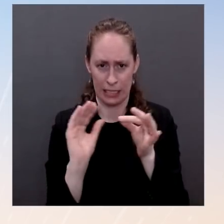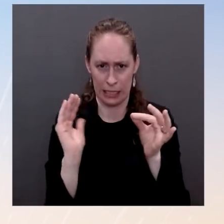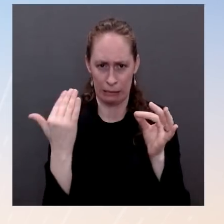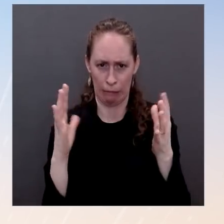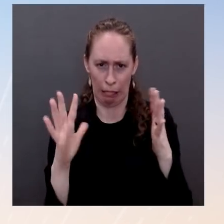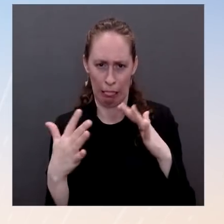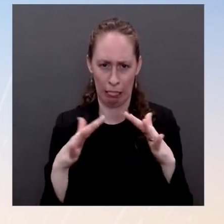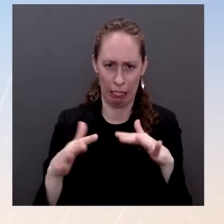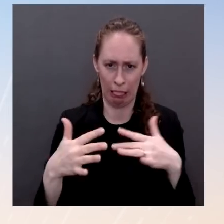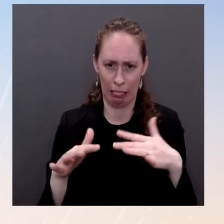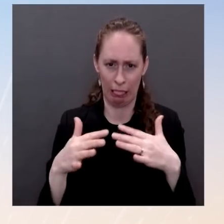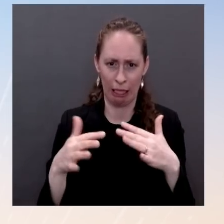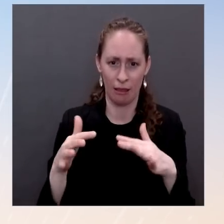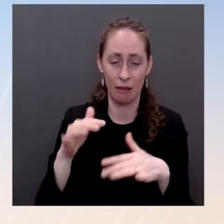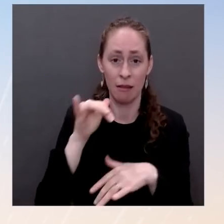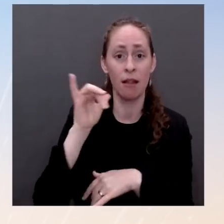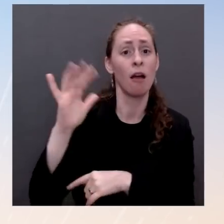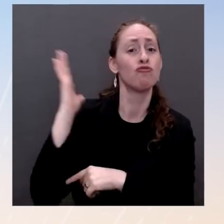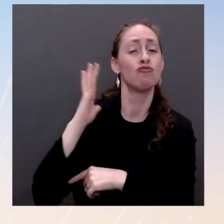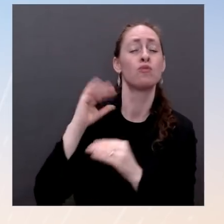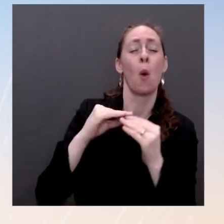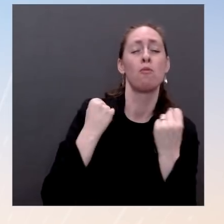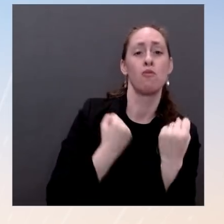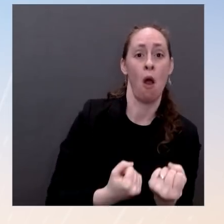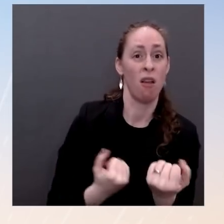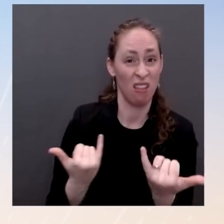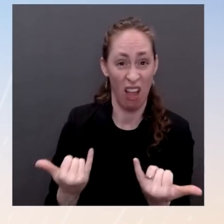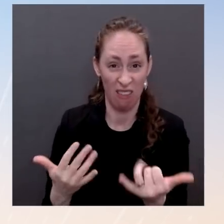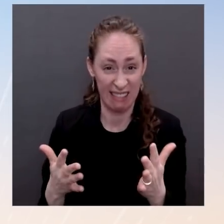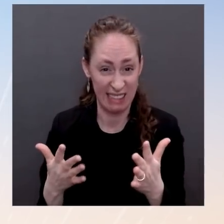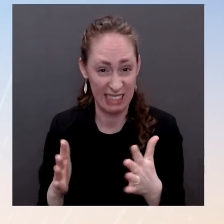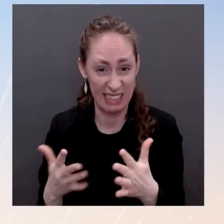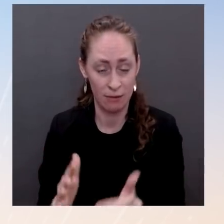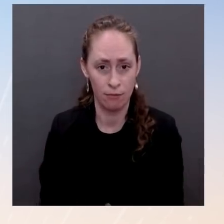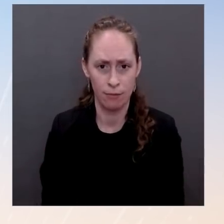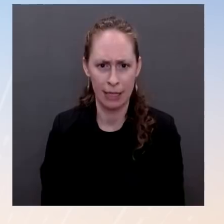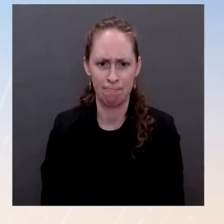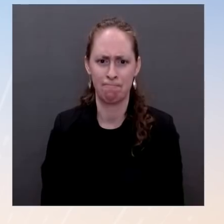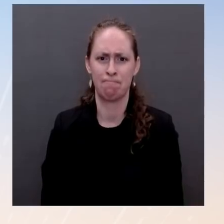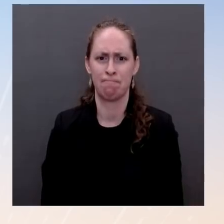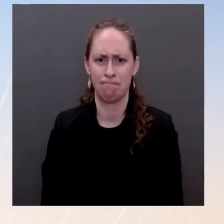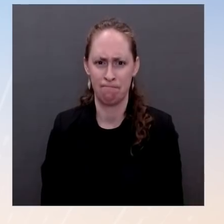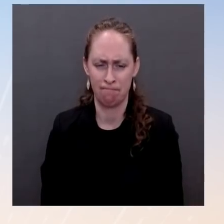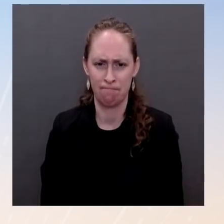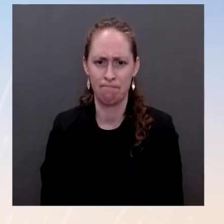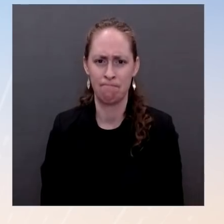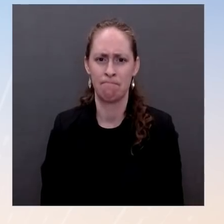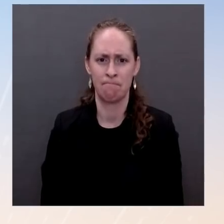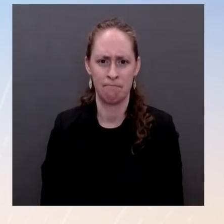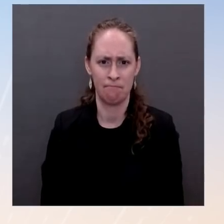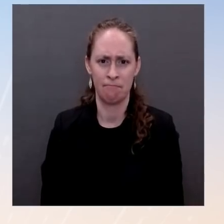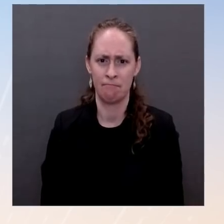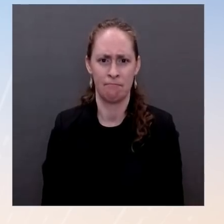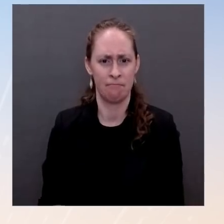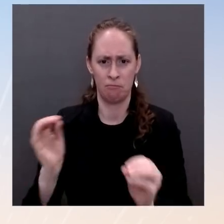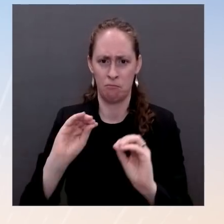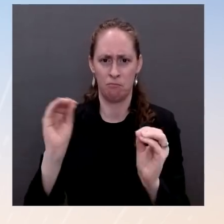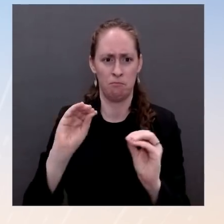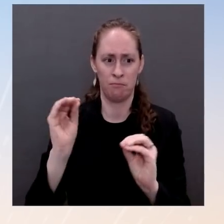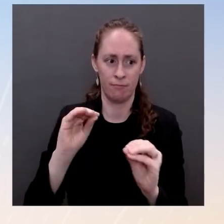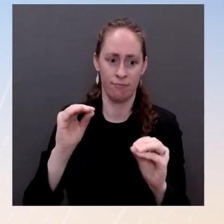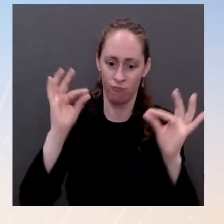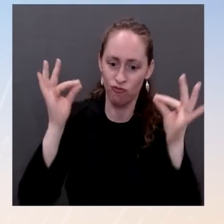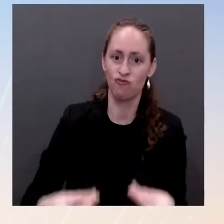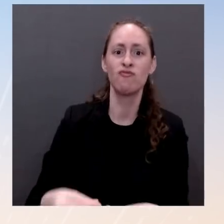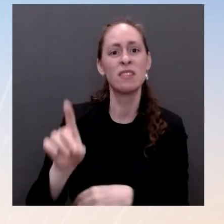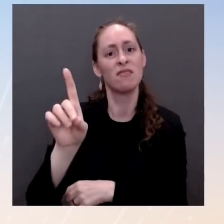it's a good question. I don't have any data assessment of that, but we also are fully aware of the fact that right now the American people